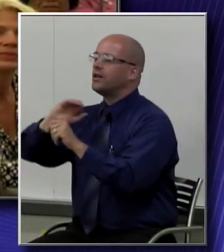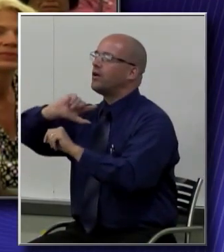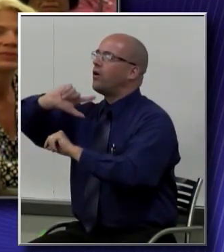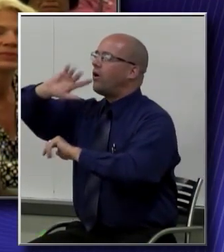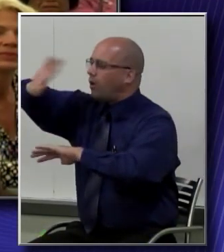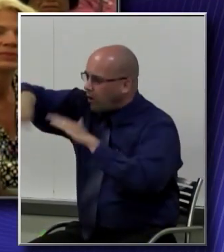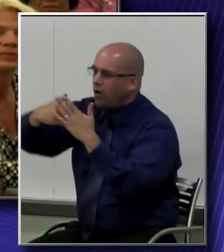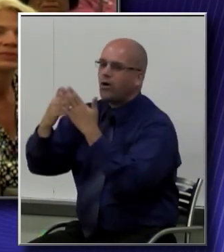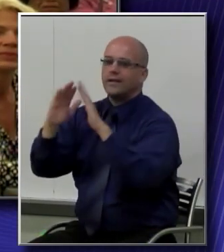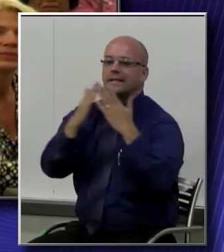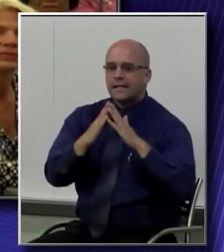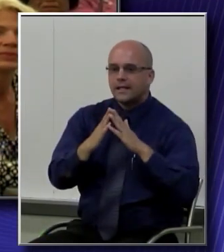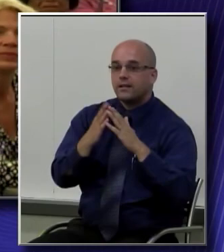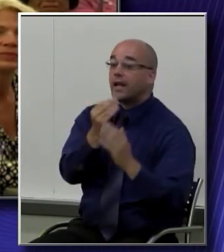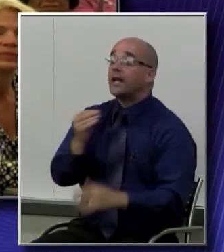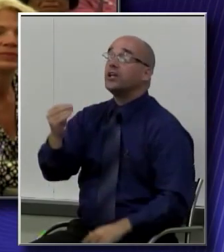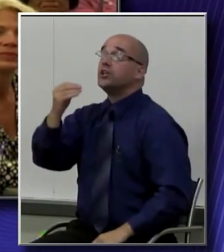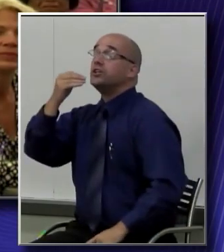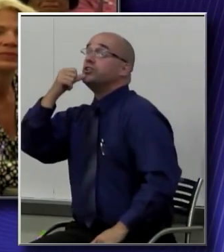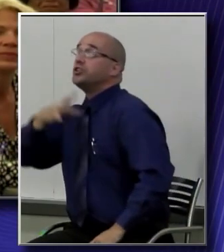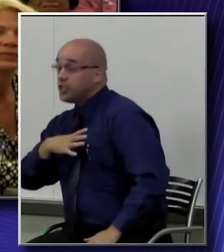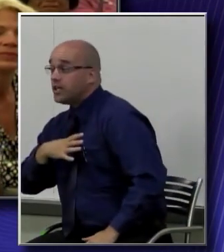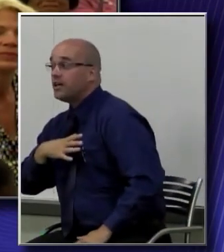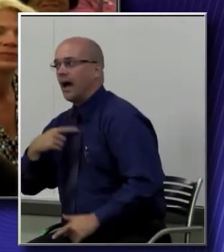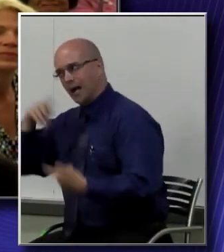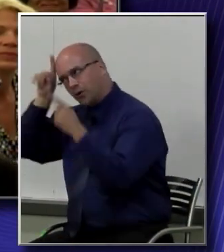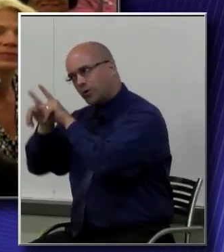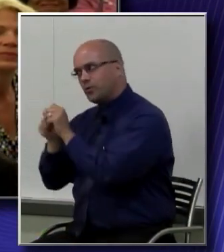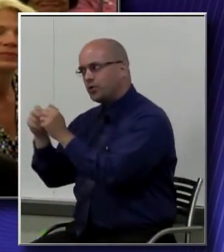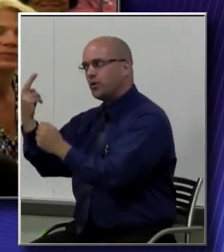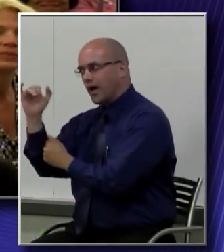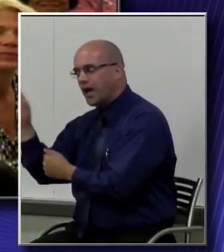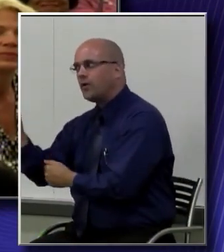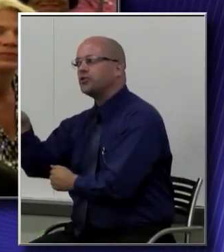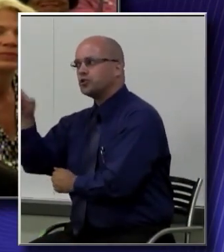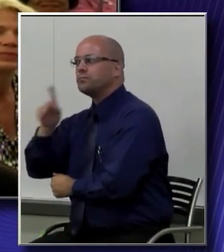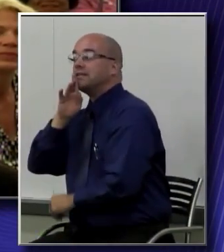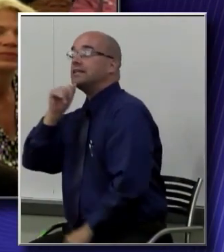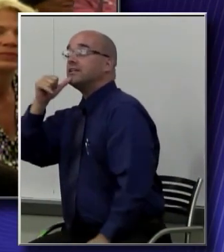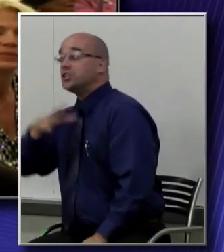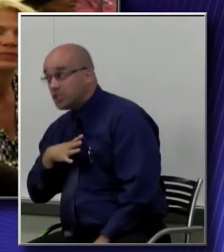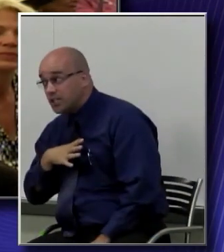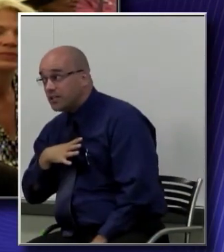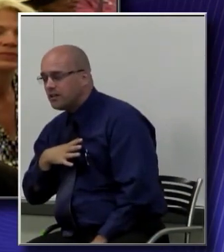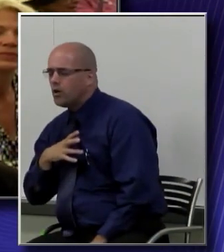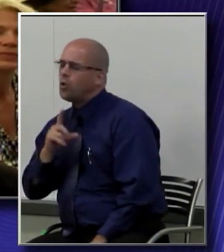she, and I agree with you, Harris, it should be a she, so that she or he